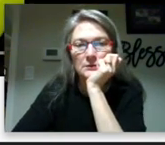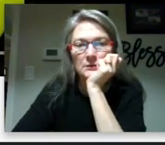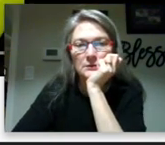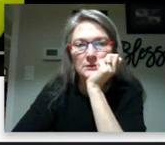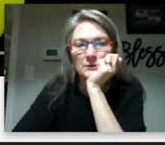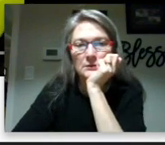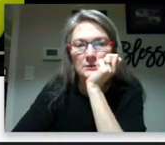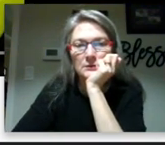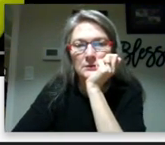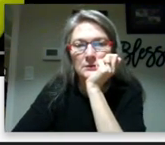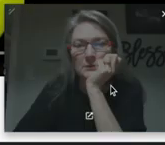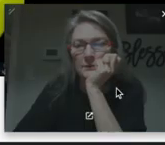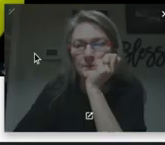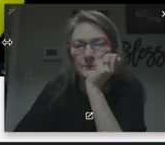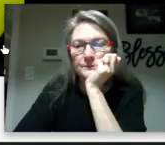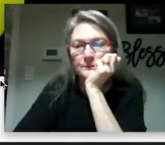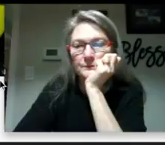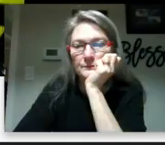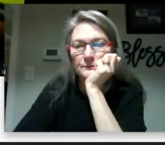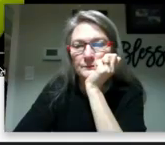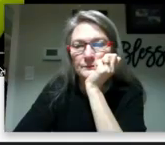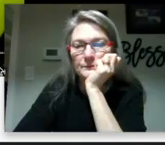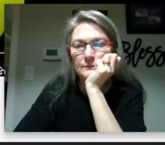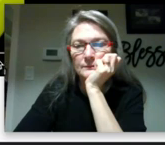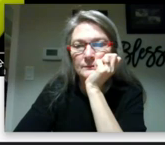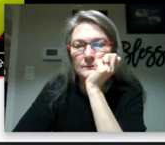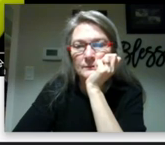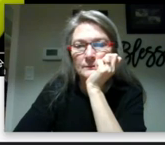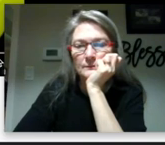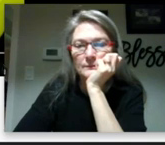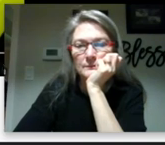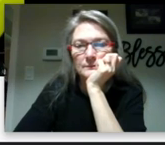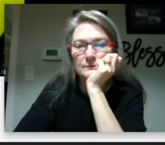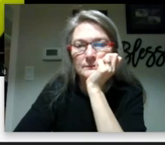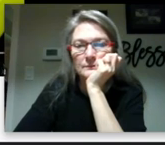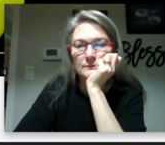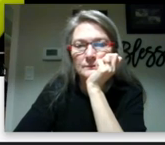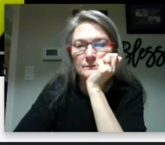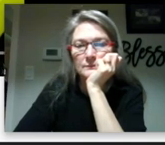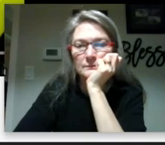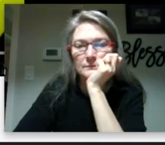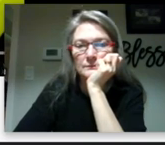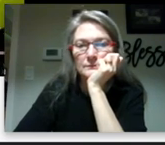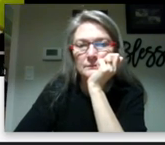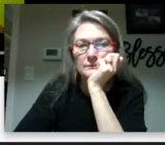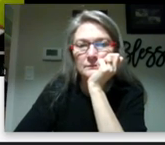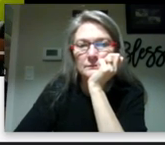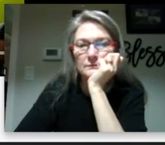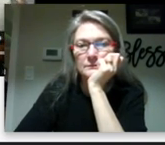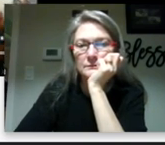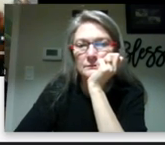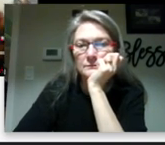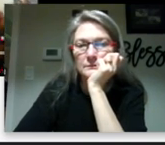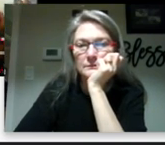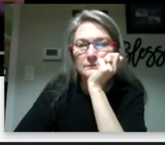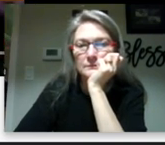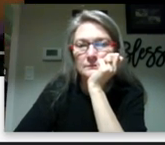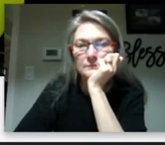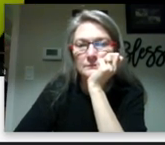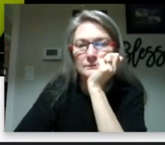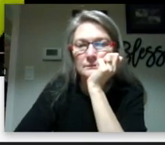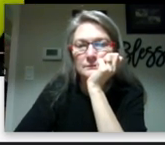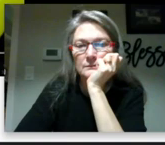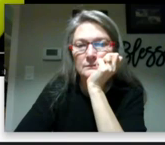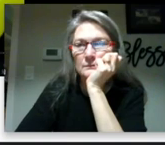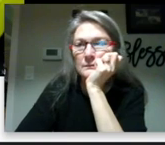I'll go up to the side here, and we'll have ounces, a 16 to 60